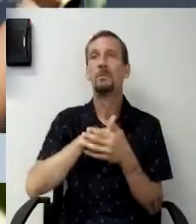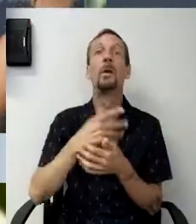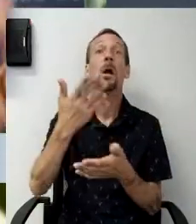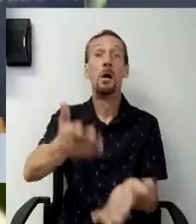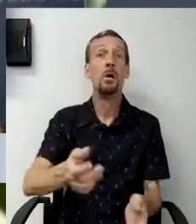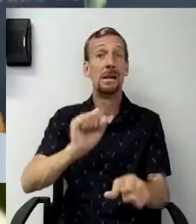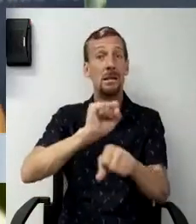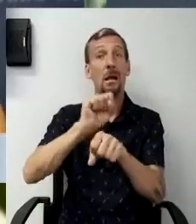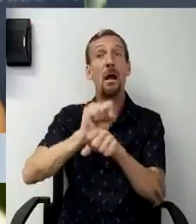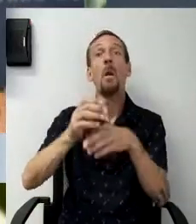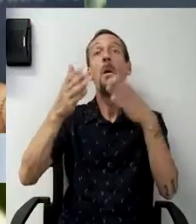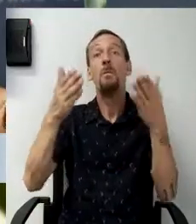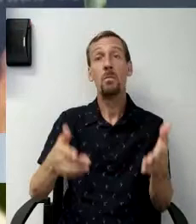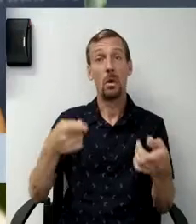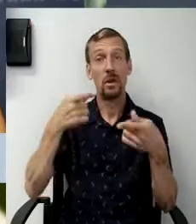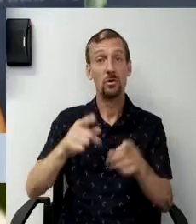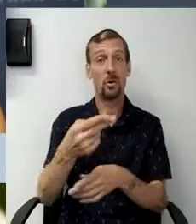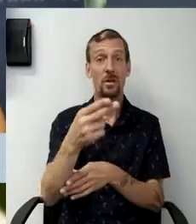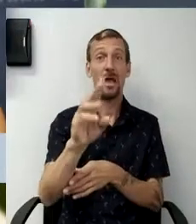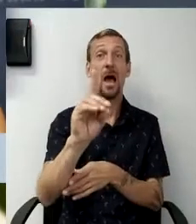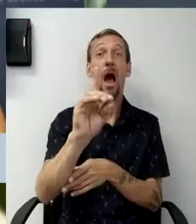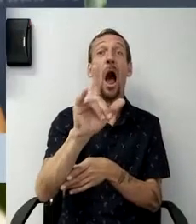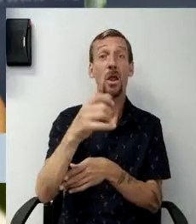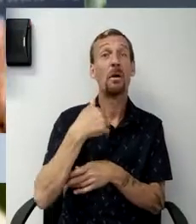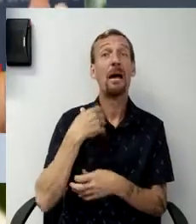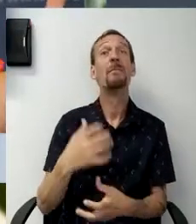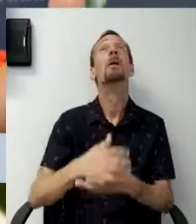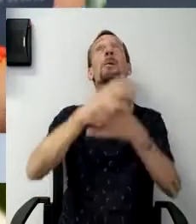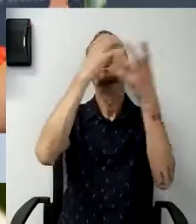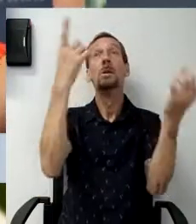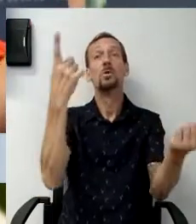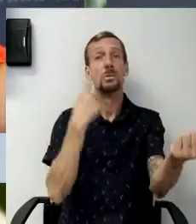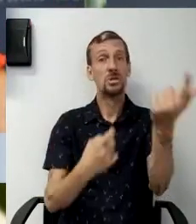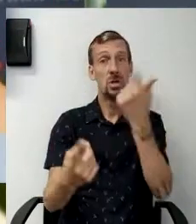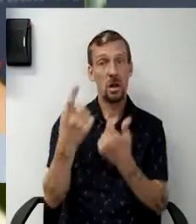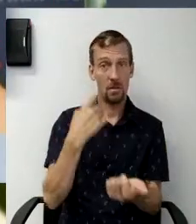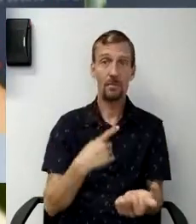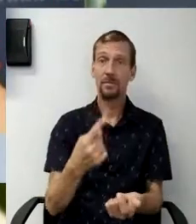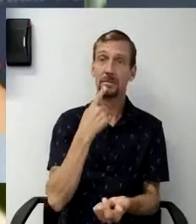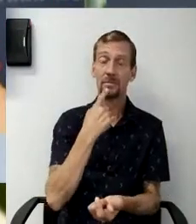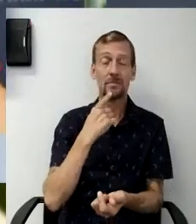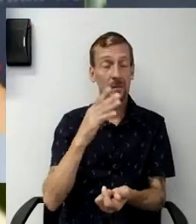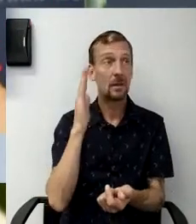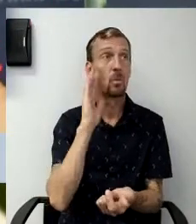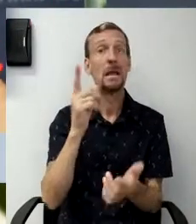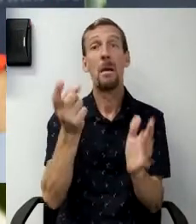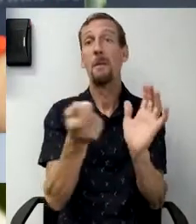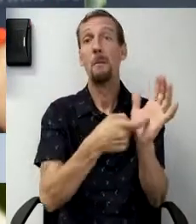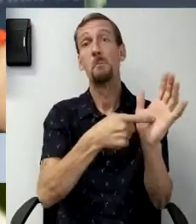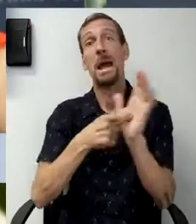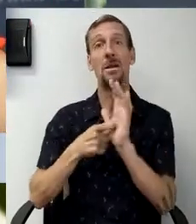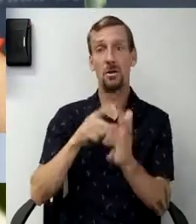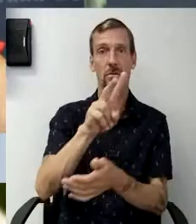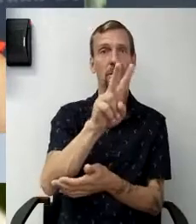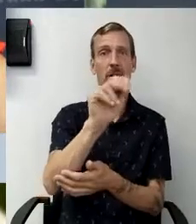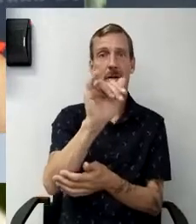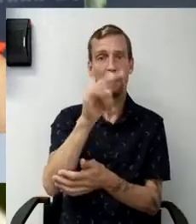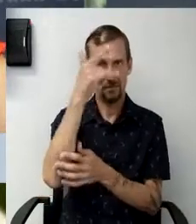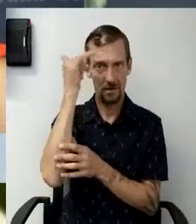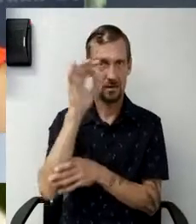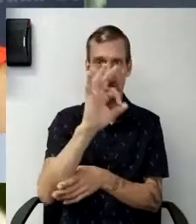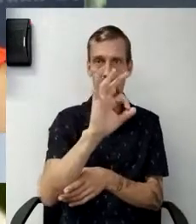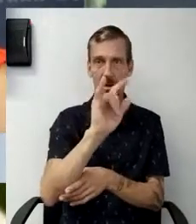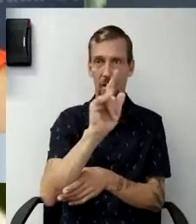employees, during the employee huddle, I'm getting a lot of questions about whether it's going to be a mandatory vaccine, you know, because the flu